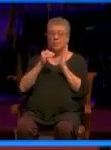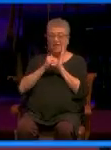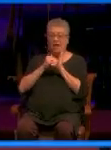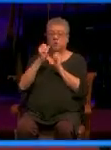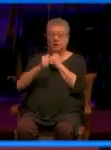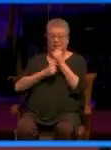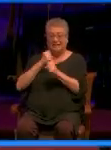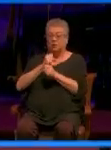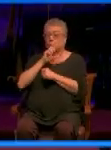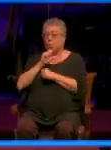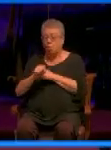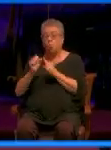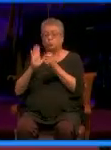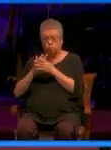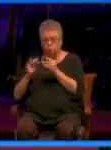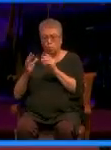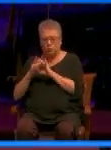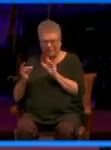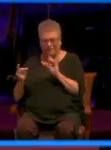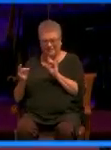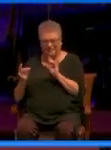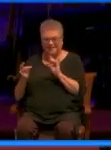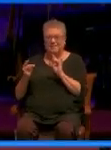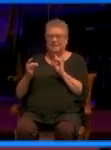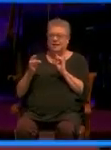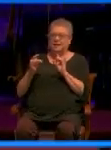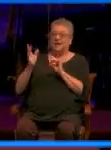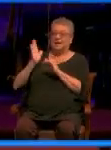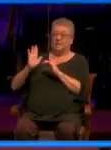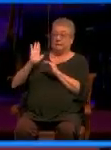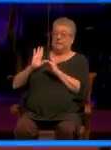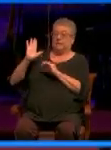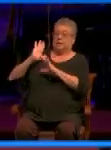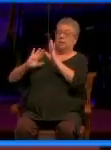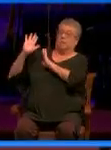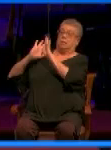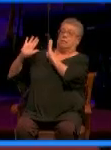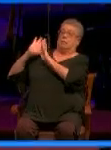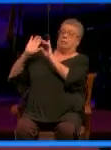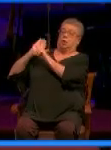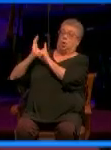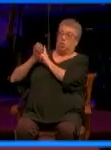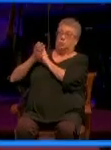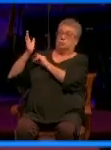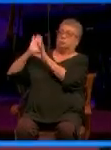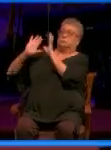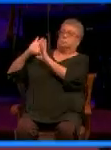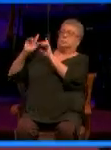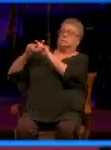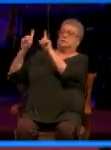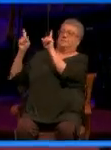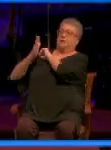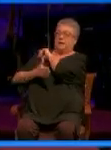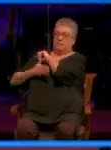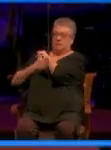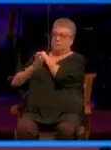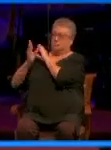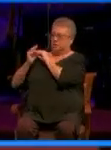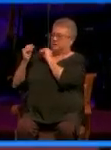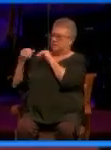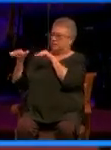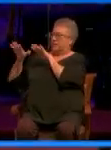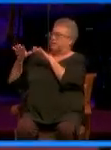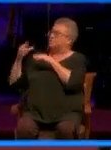year old story in an ancient culture in a foreign land. So some of the parts that don't